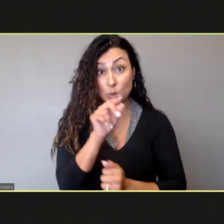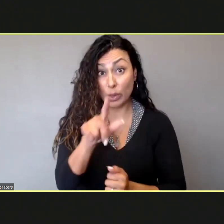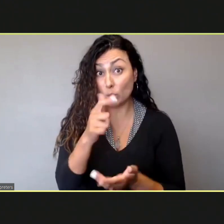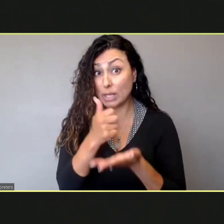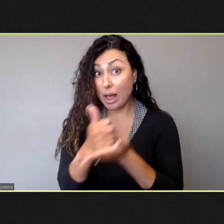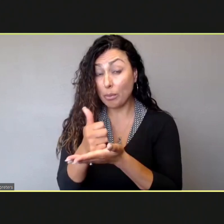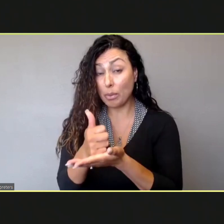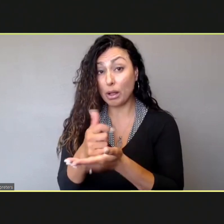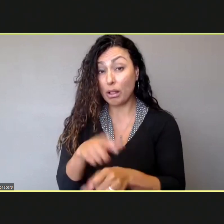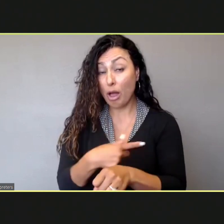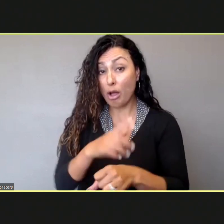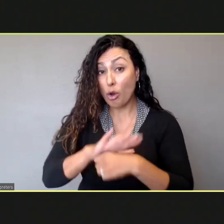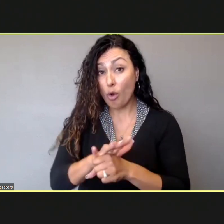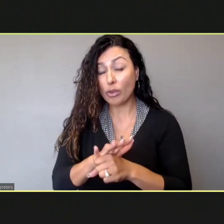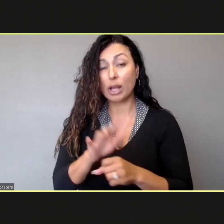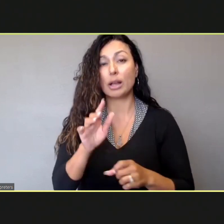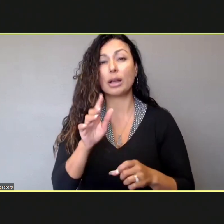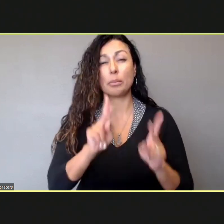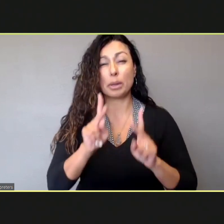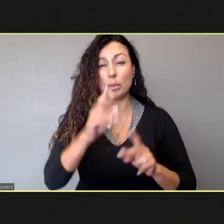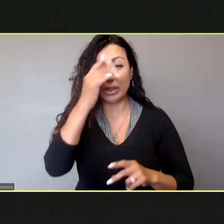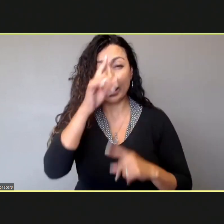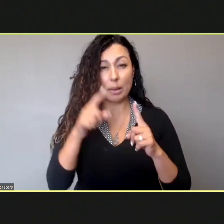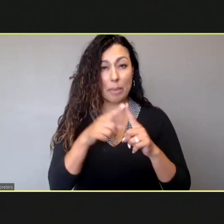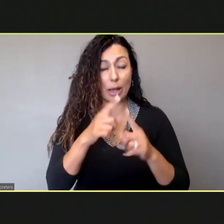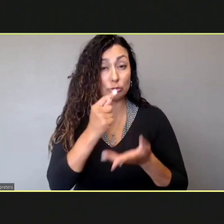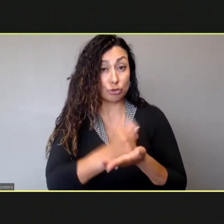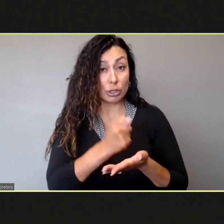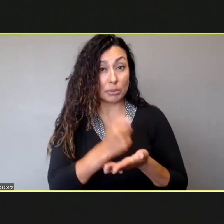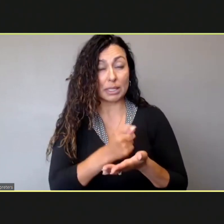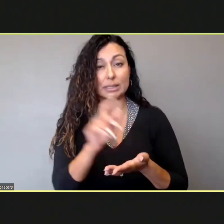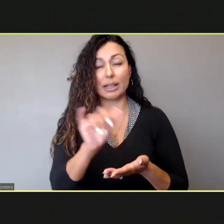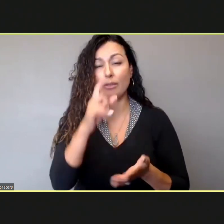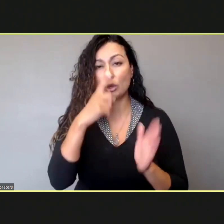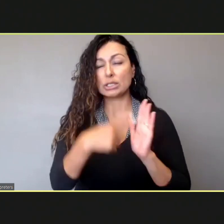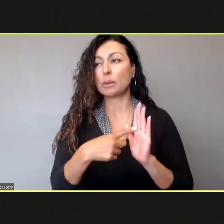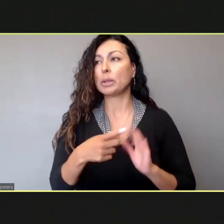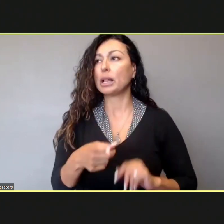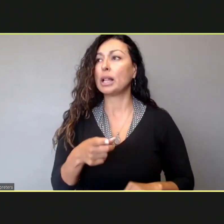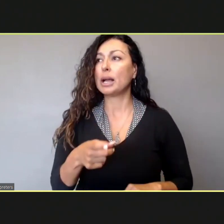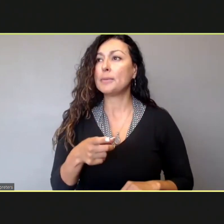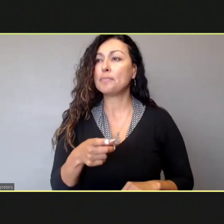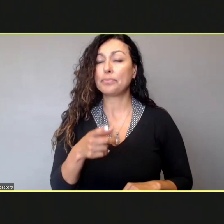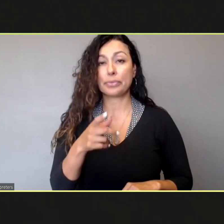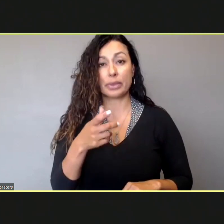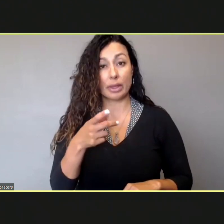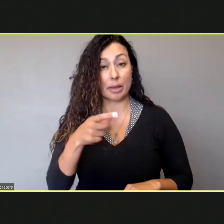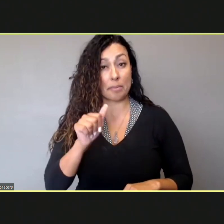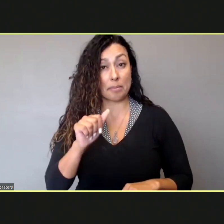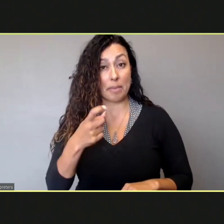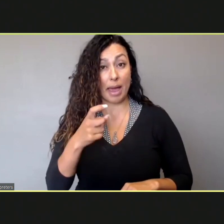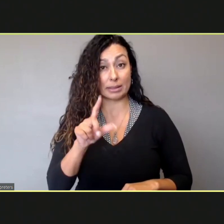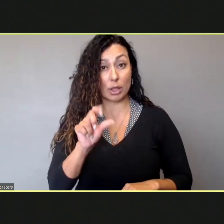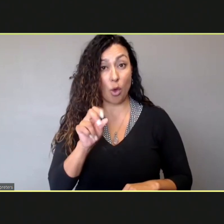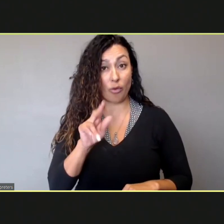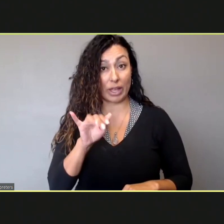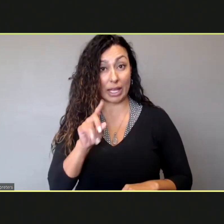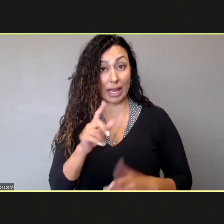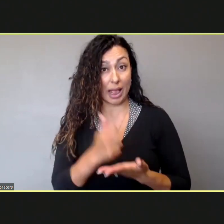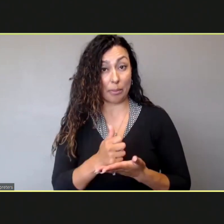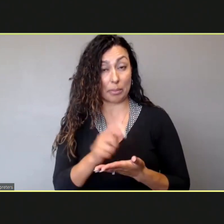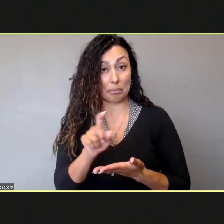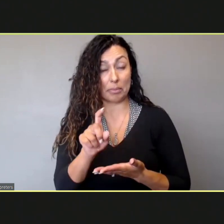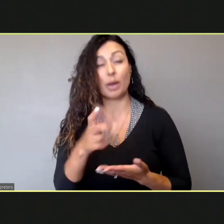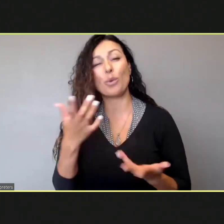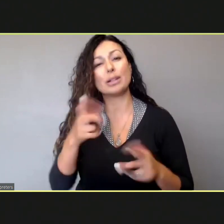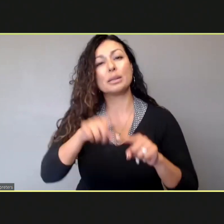COVID? Obviously, people are thinking about the treatments. Like, for example, could Paxlovid help? Well, it depends on what's causing